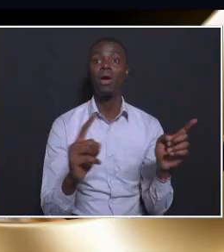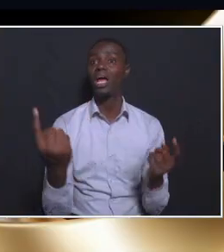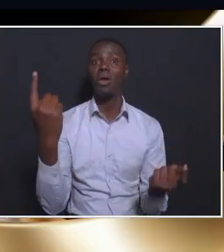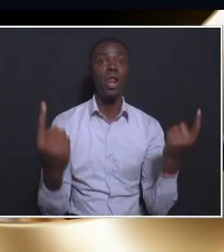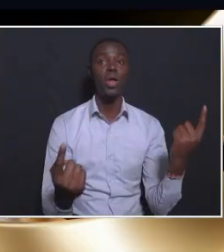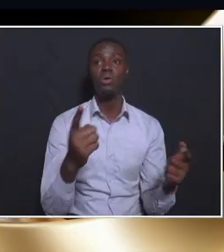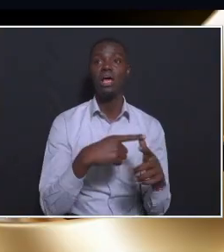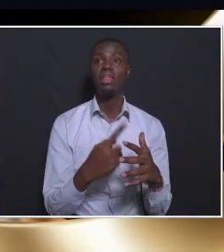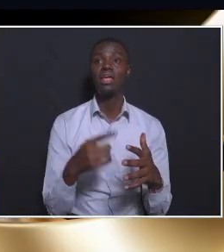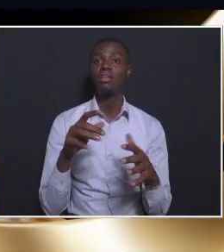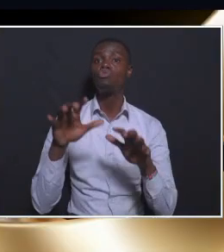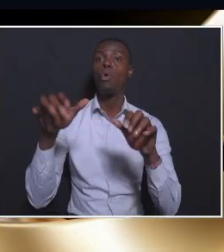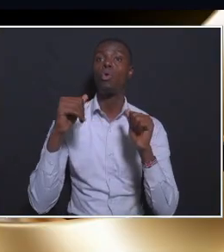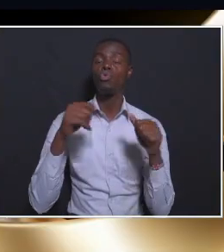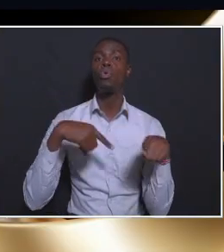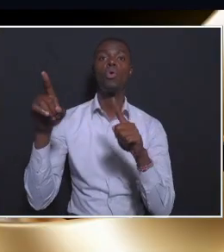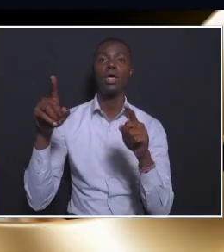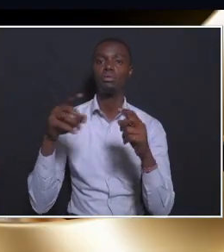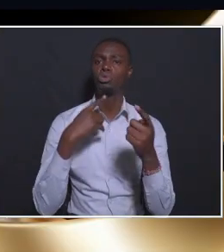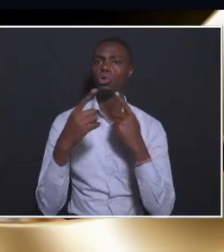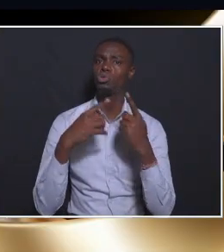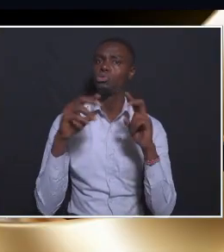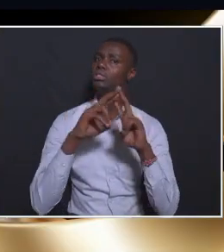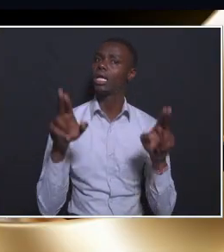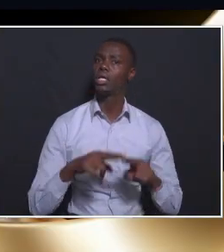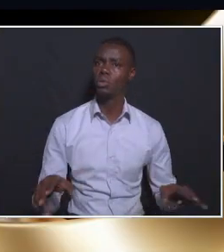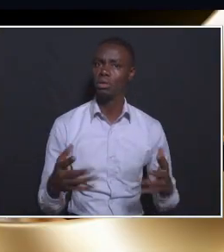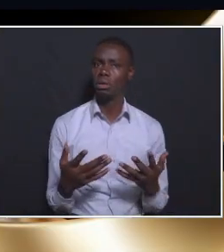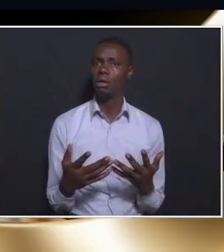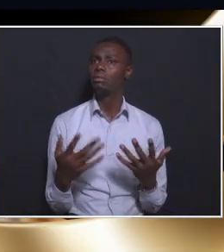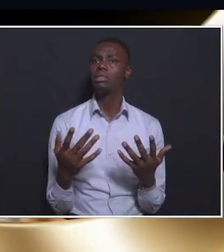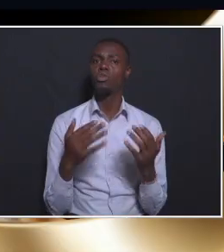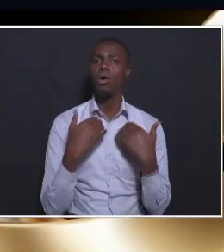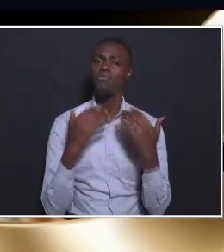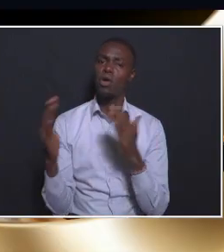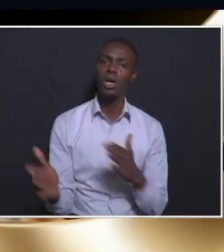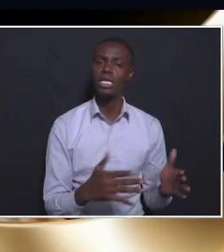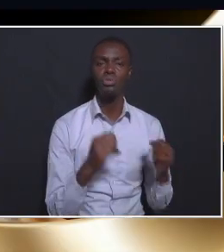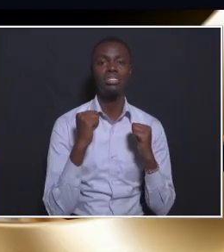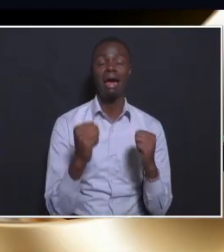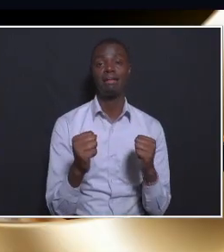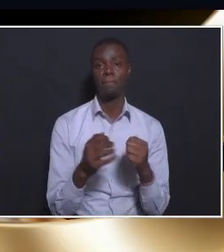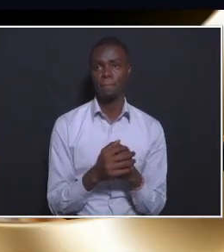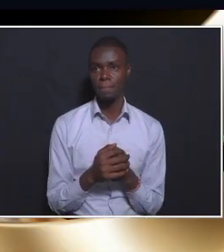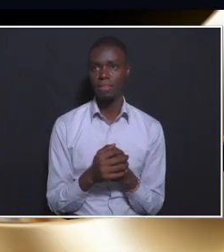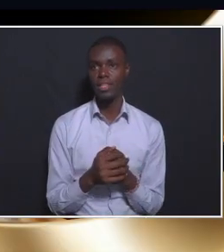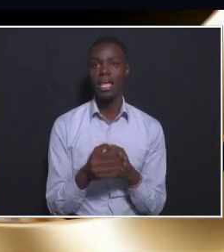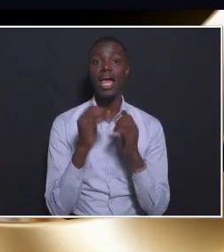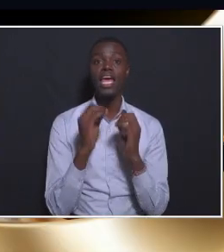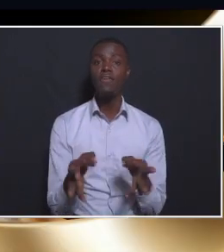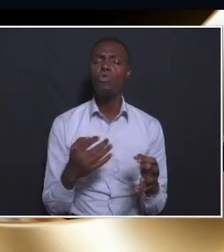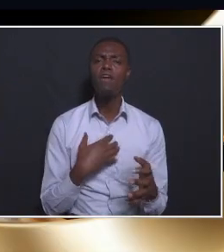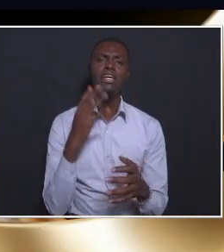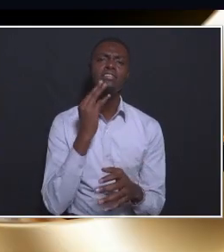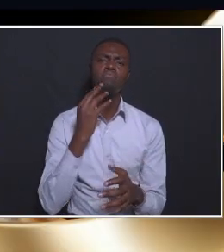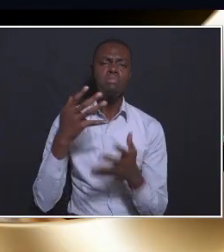and then you go and talk to freelance, and you're heard by an organization. It's very hard, unless you have too much